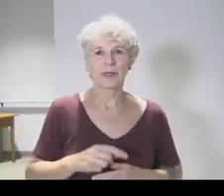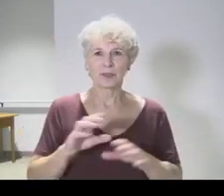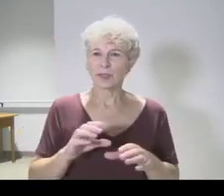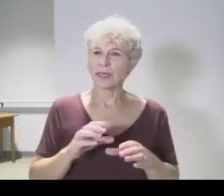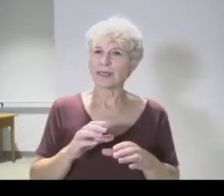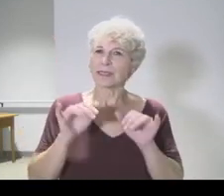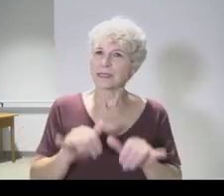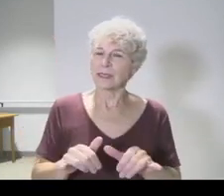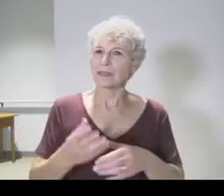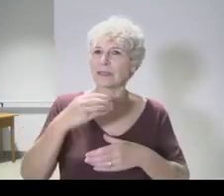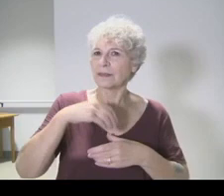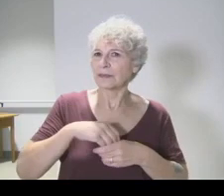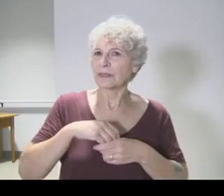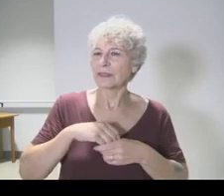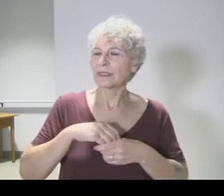abide in him?